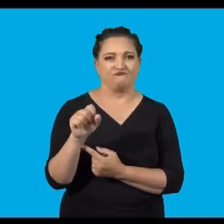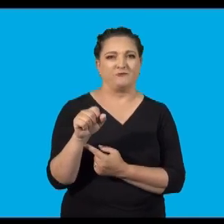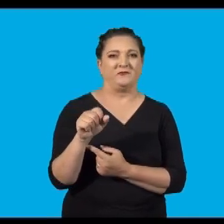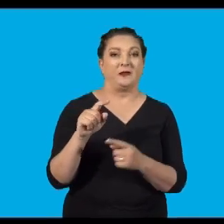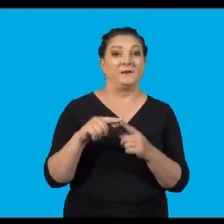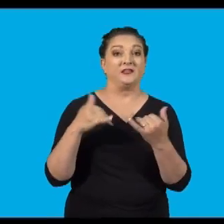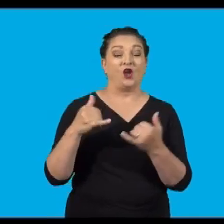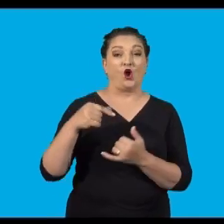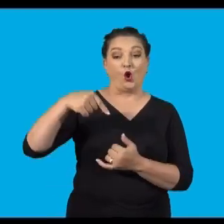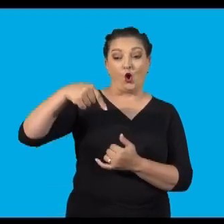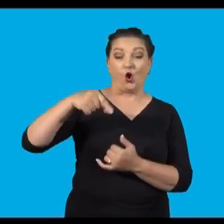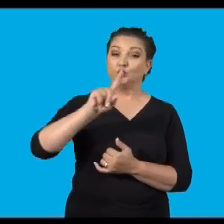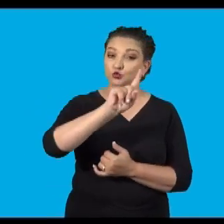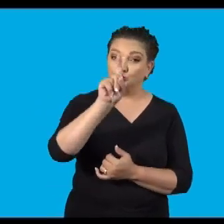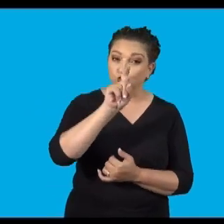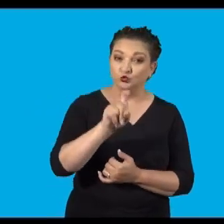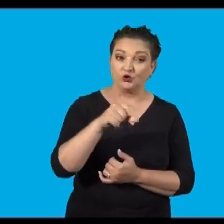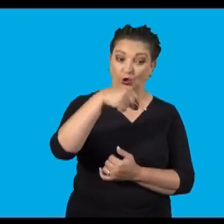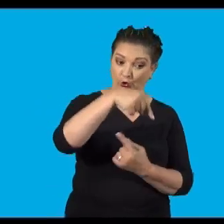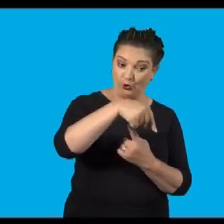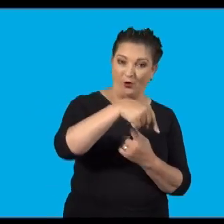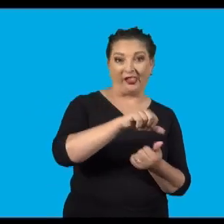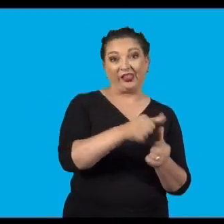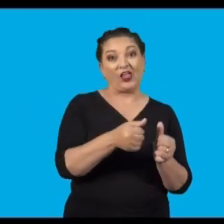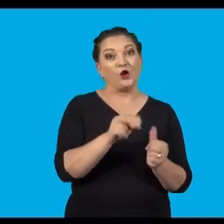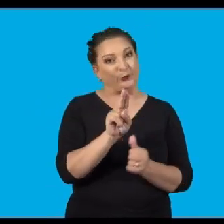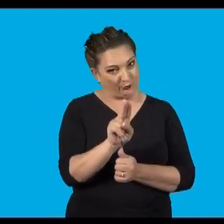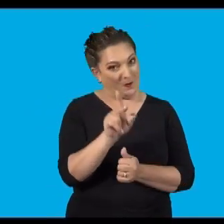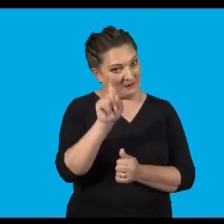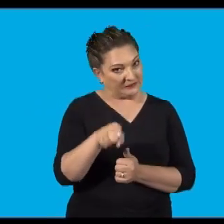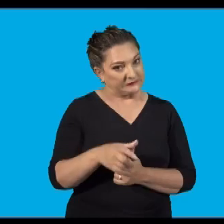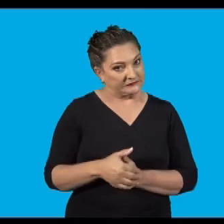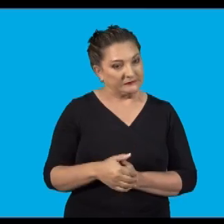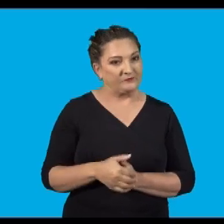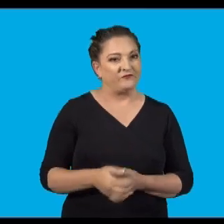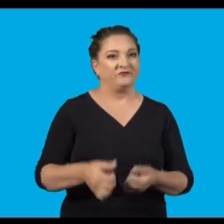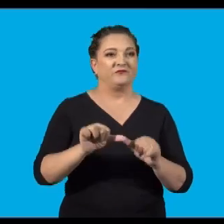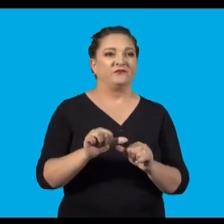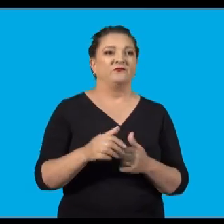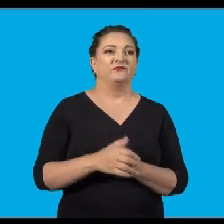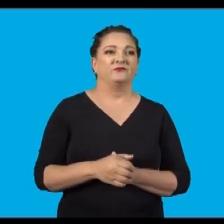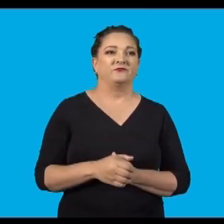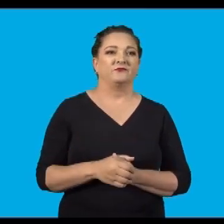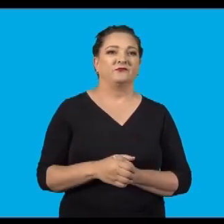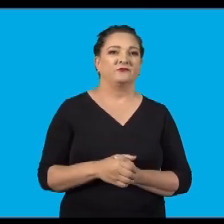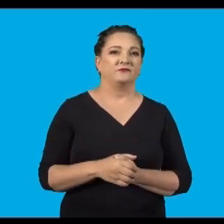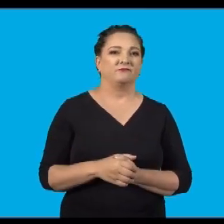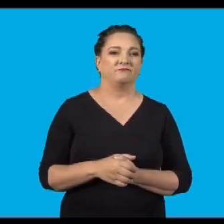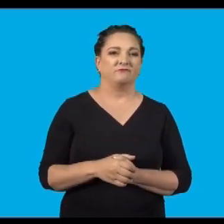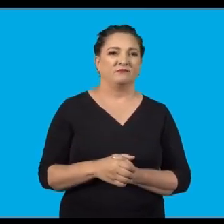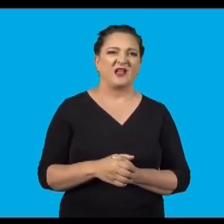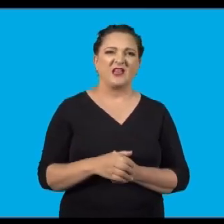right? And question, remember your rule there, we need the U after the Q, okay?